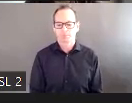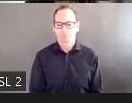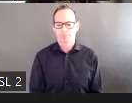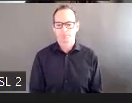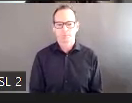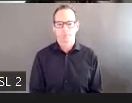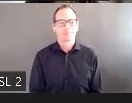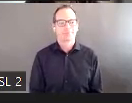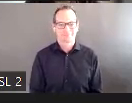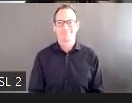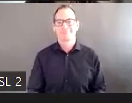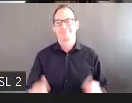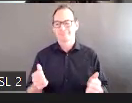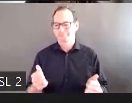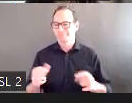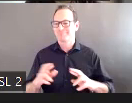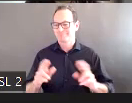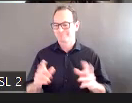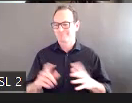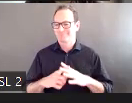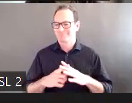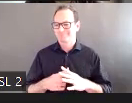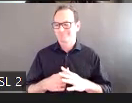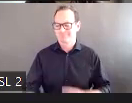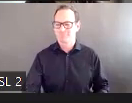And we'll get started.